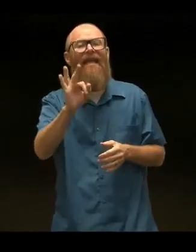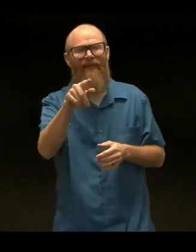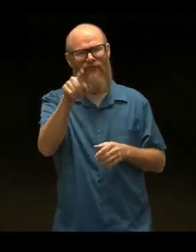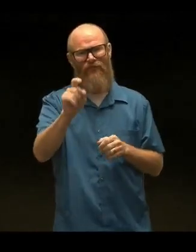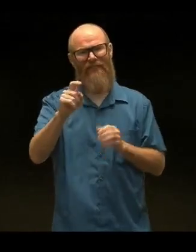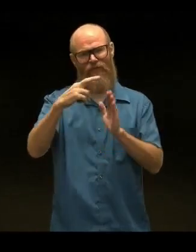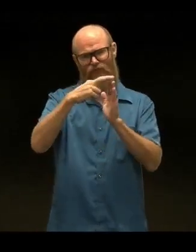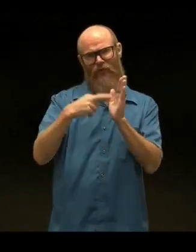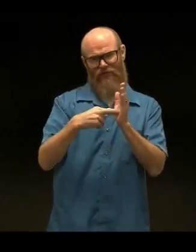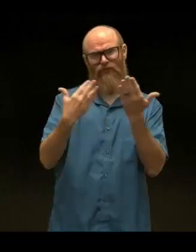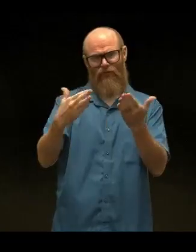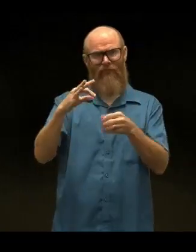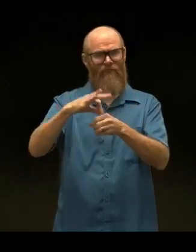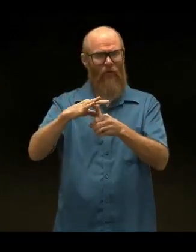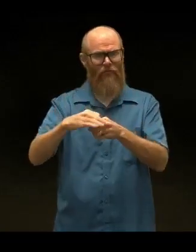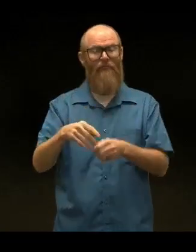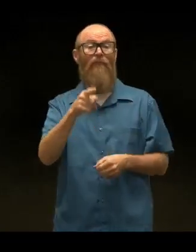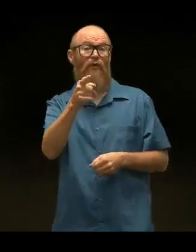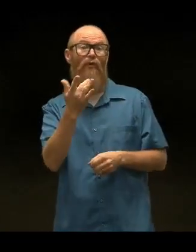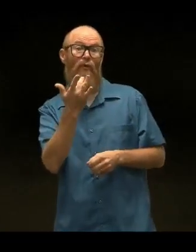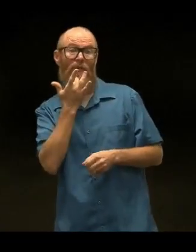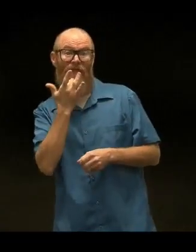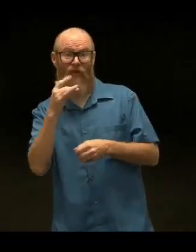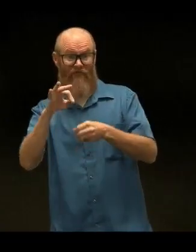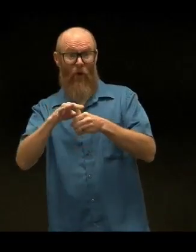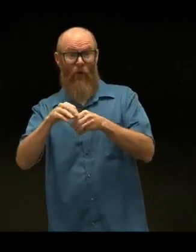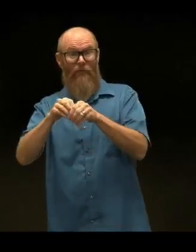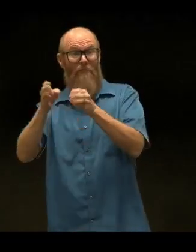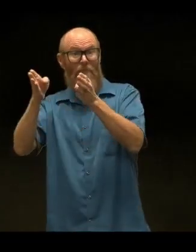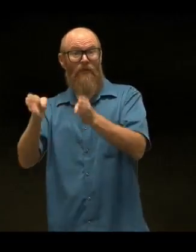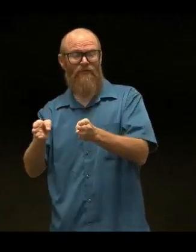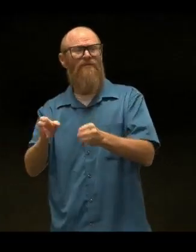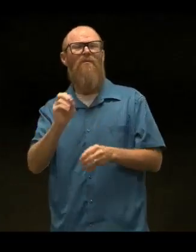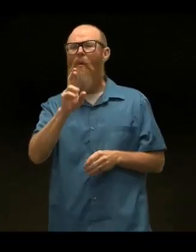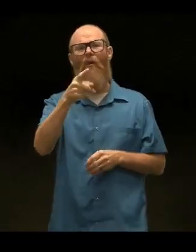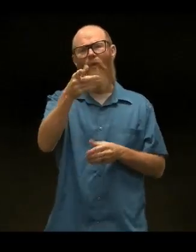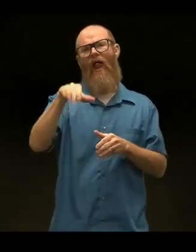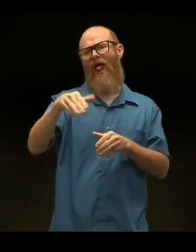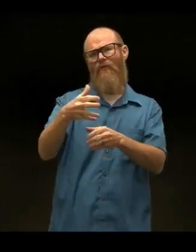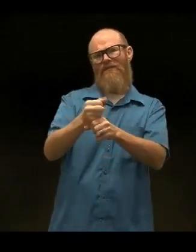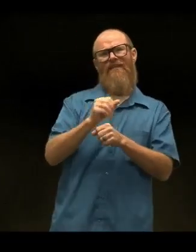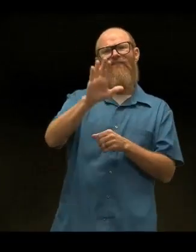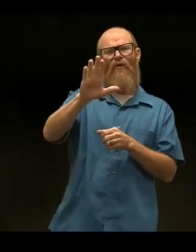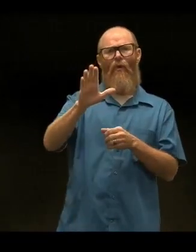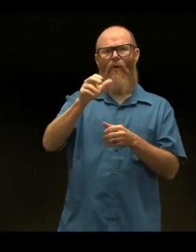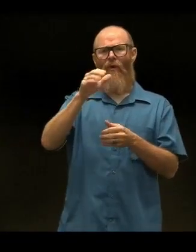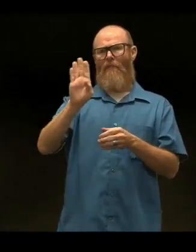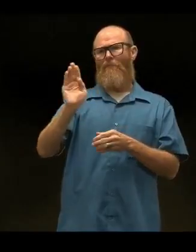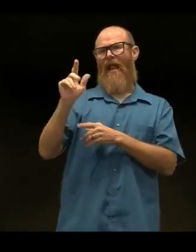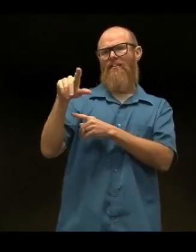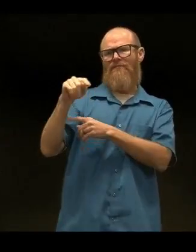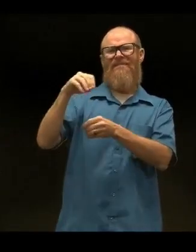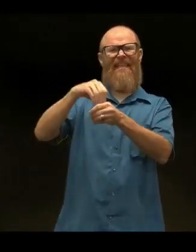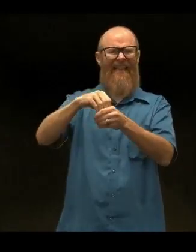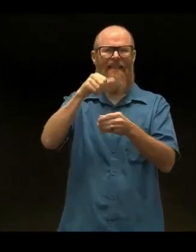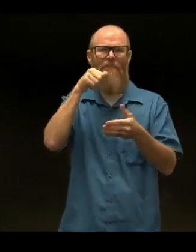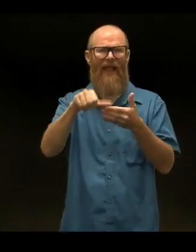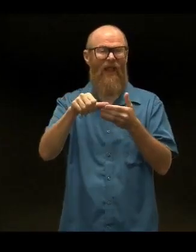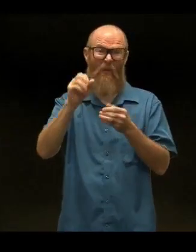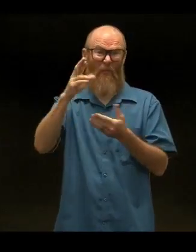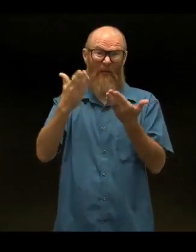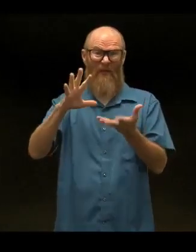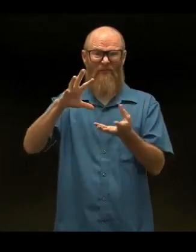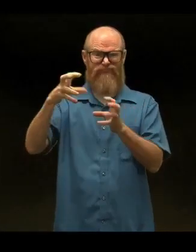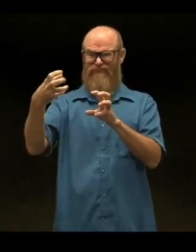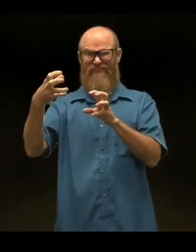to register to vote, you prefer to vote in person, you didn't receive a ballot in the mail, the ballot you received got damaged, or